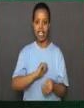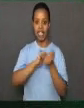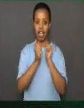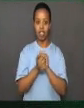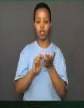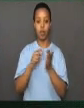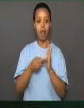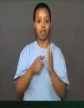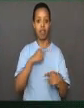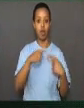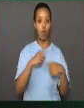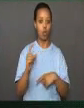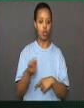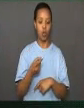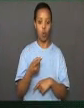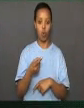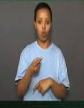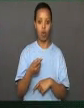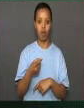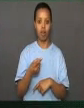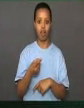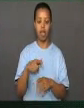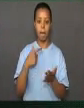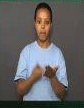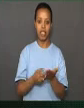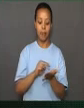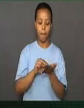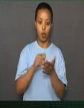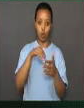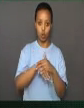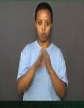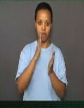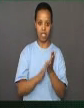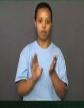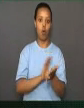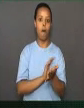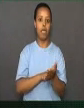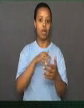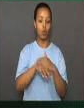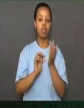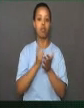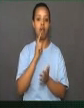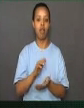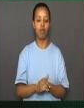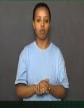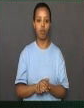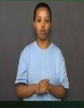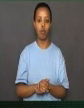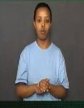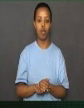Transcription is a process that occurs within the nucleus of a cell. A